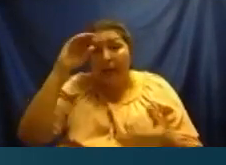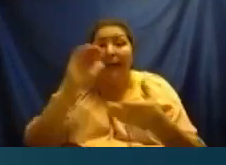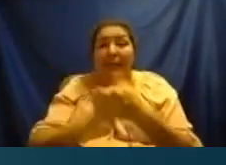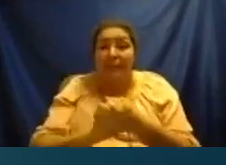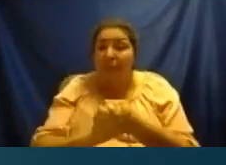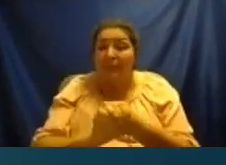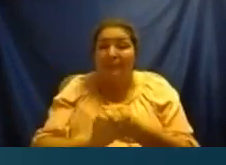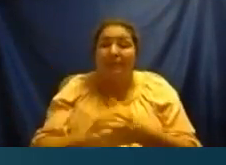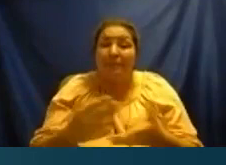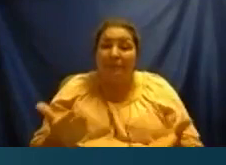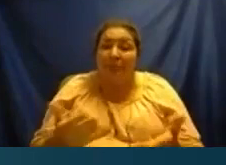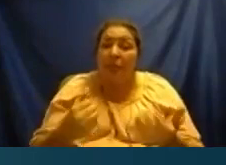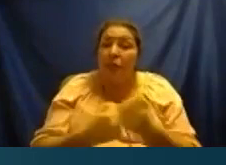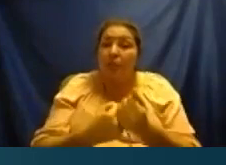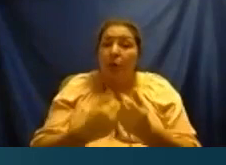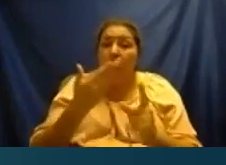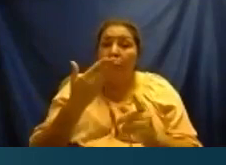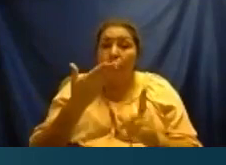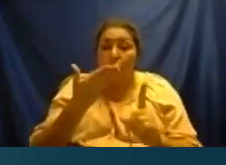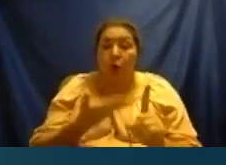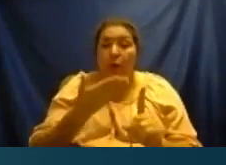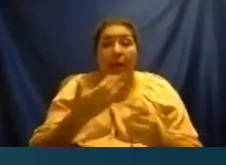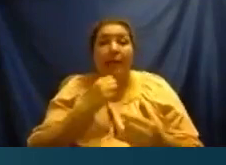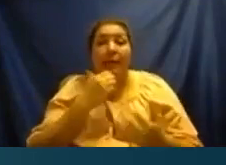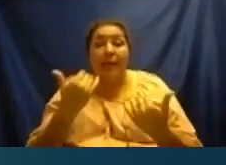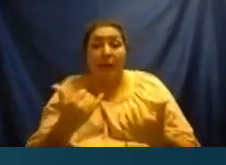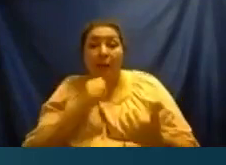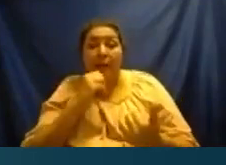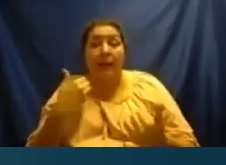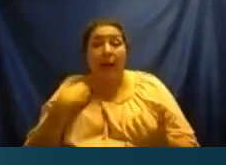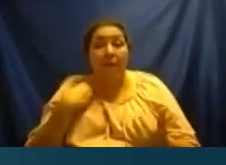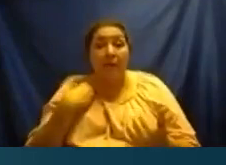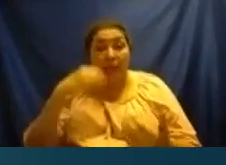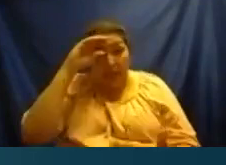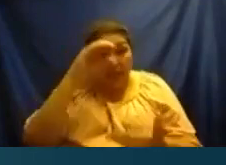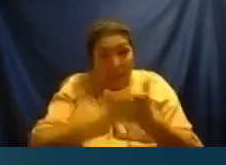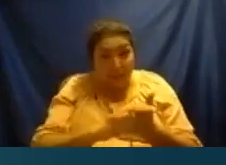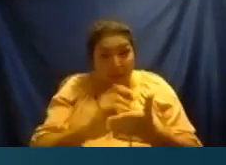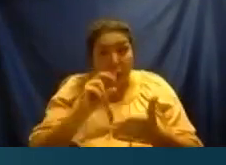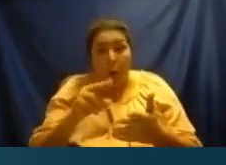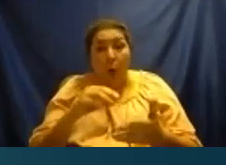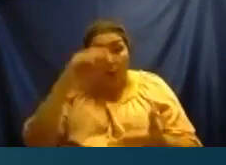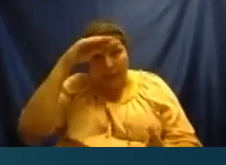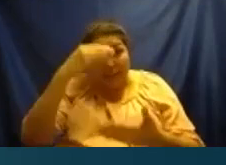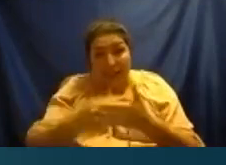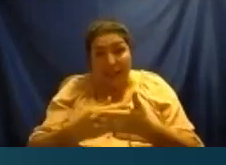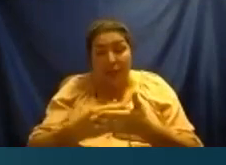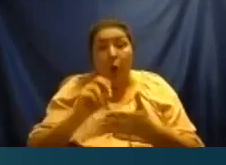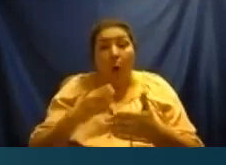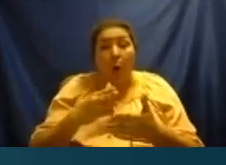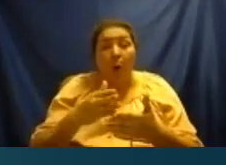Now, not having neither husband or sons, nor property, nor were there